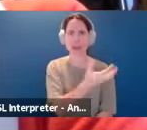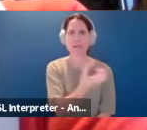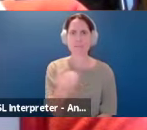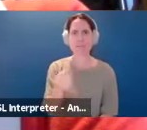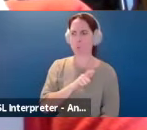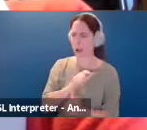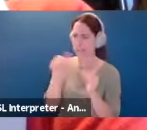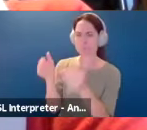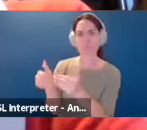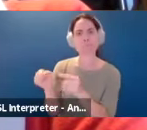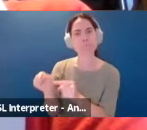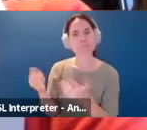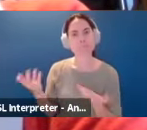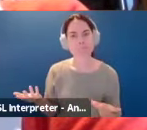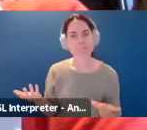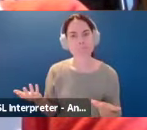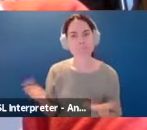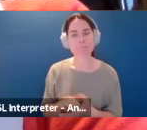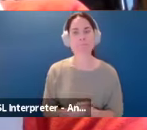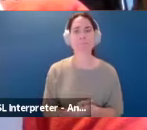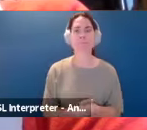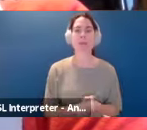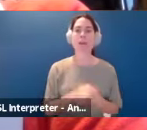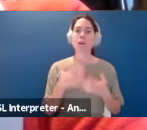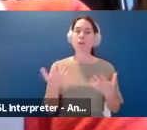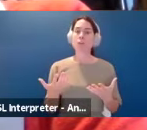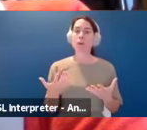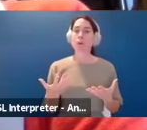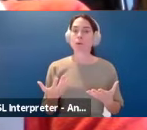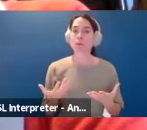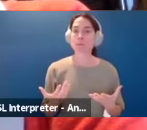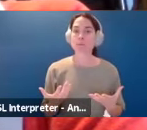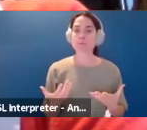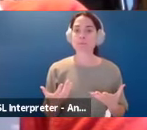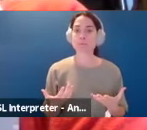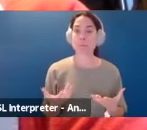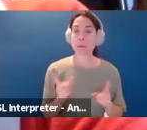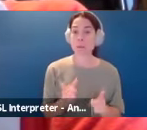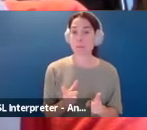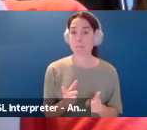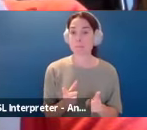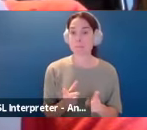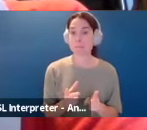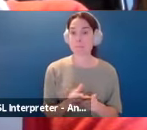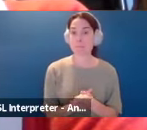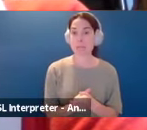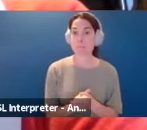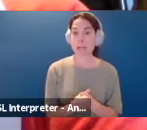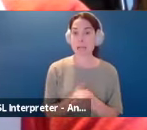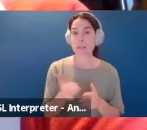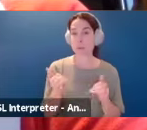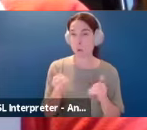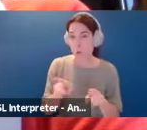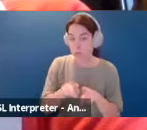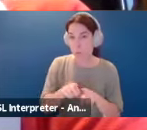creates more polarization within our society and that it might encourage a grievance or victim culture